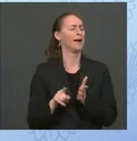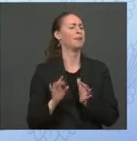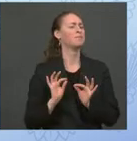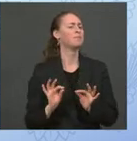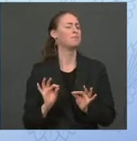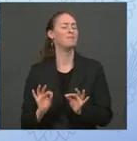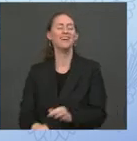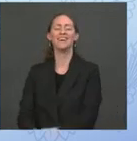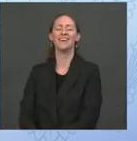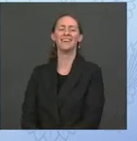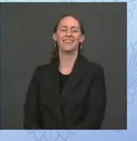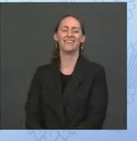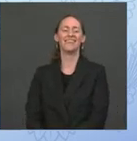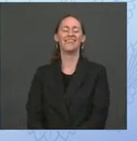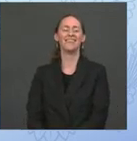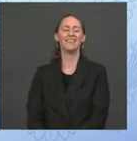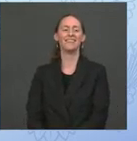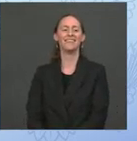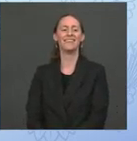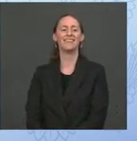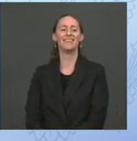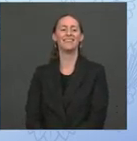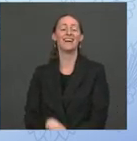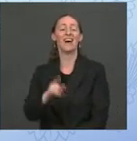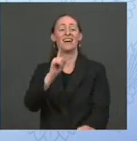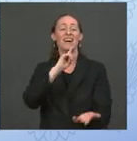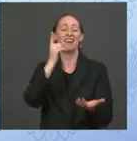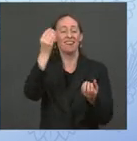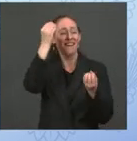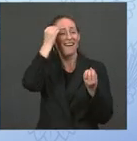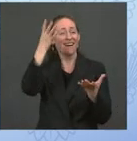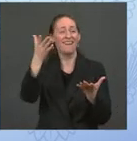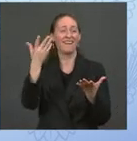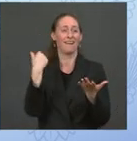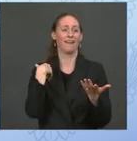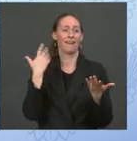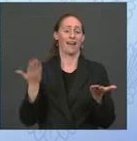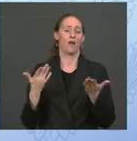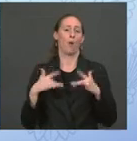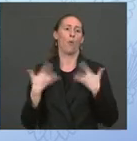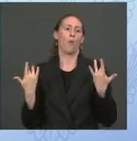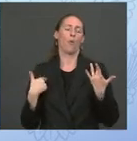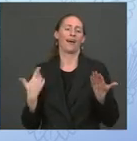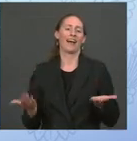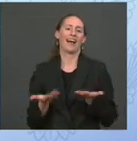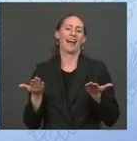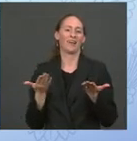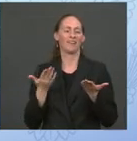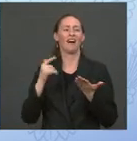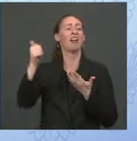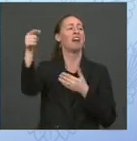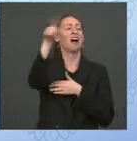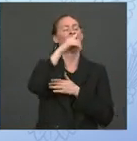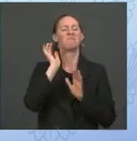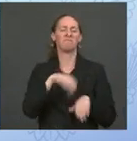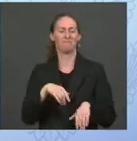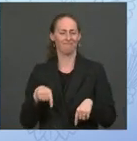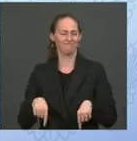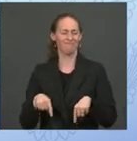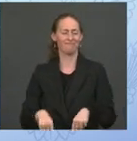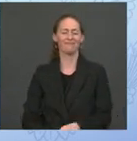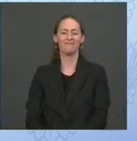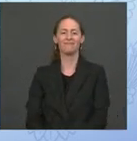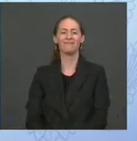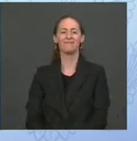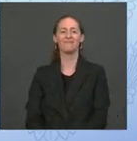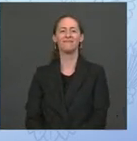There's nowhere we'd rather be than with educators. You know, when